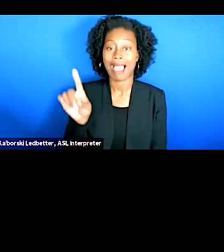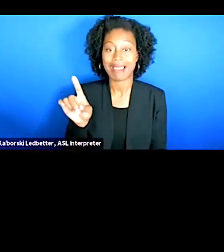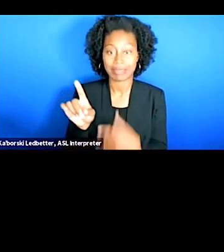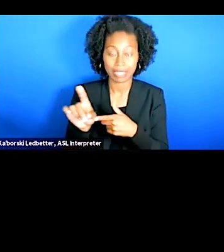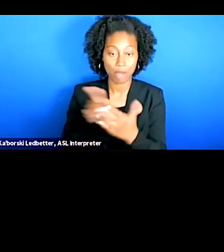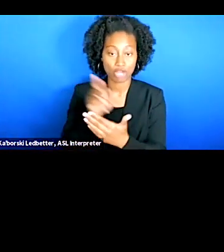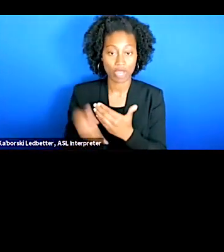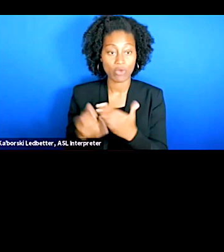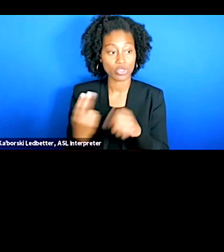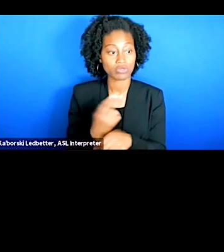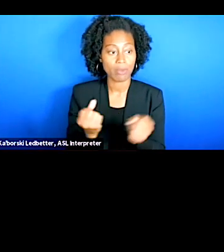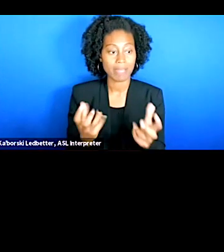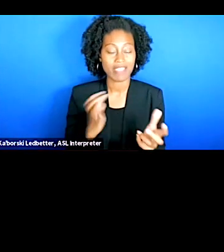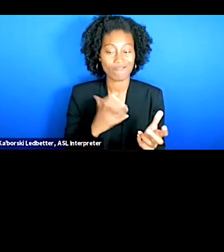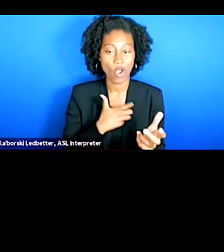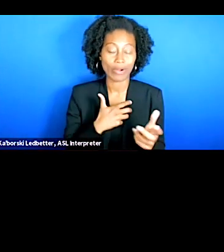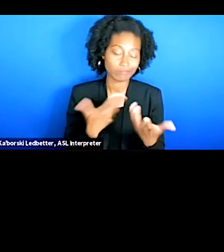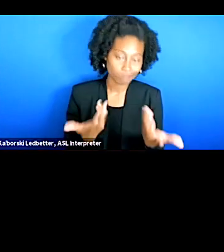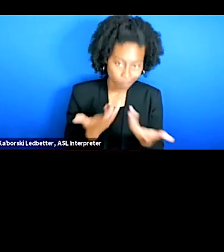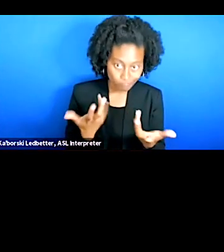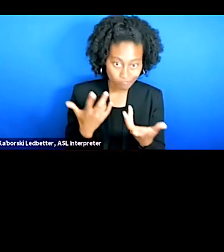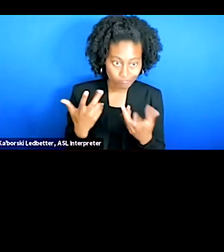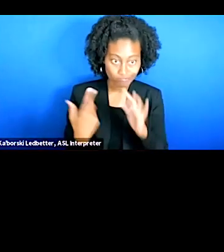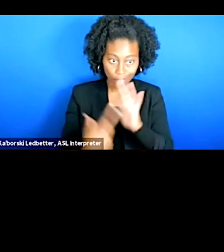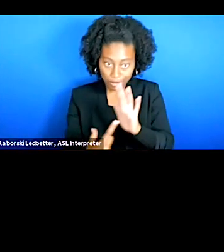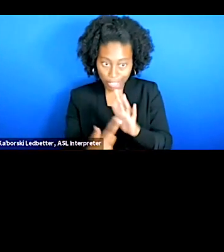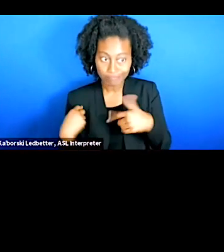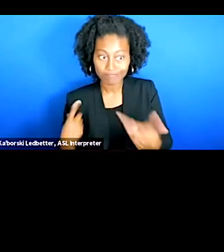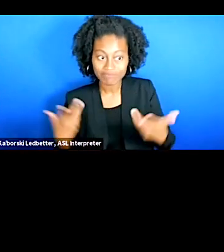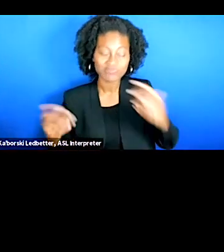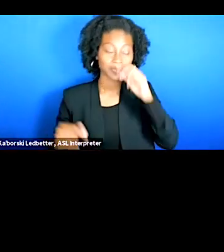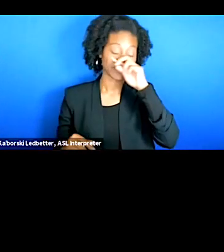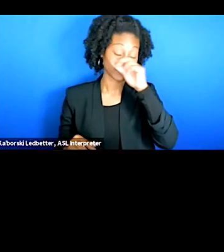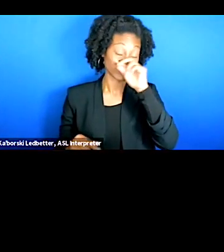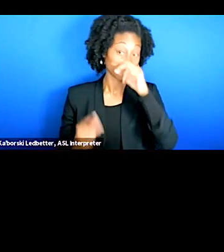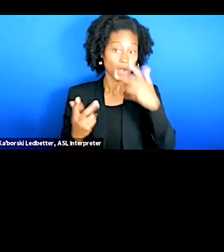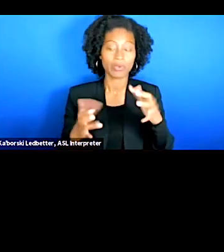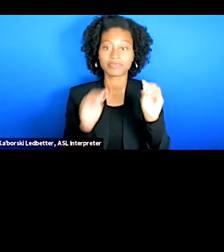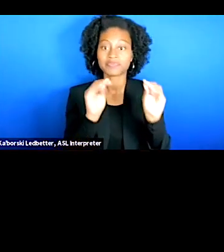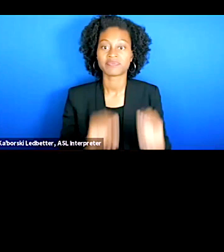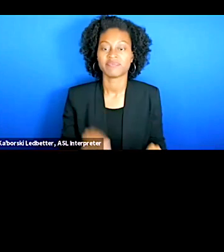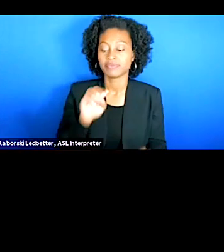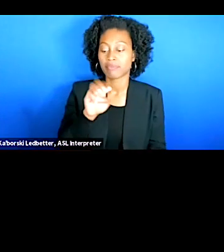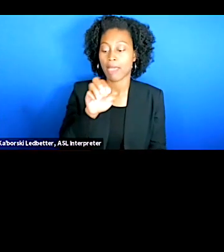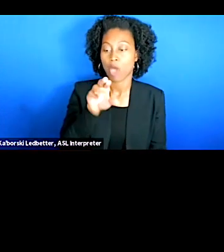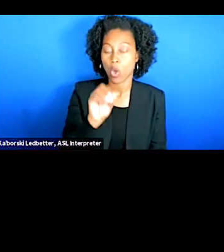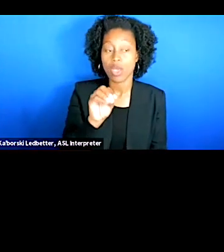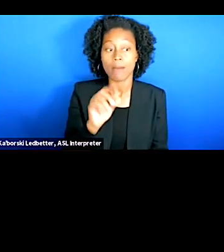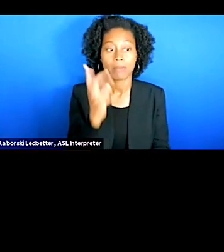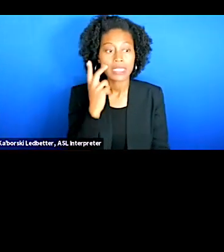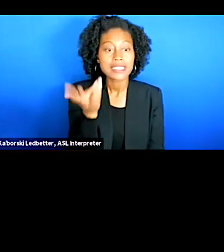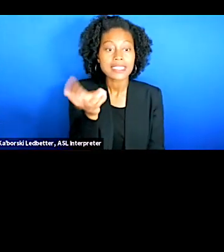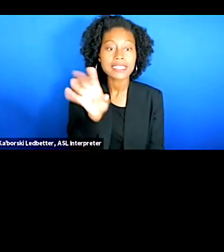many of our exercises, we've already moved all of those memos in, and at the time, it looks like there were 68